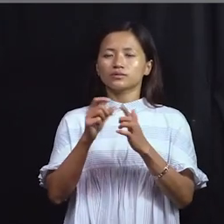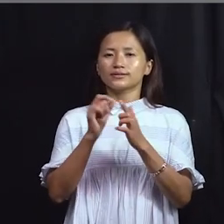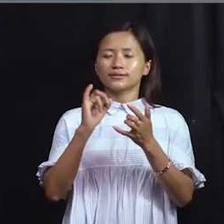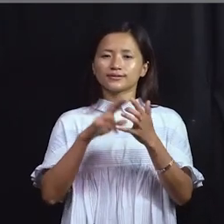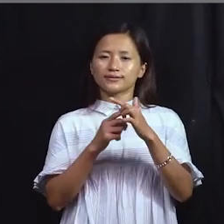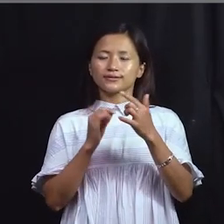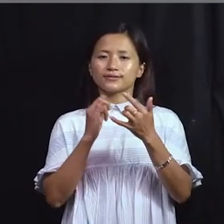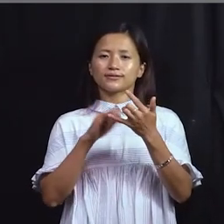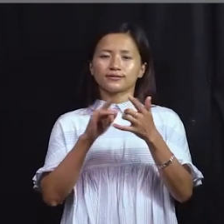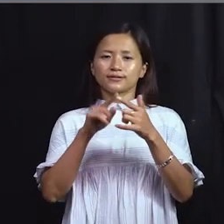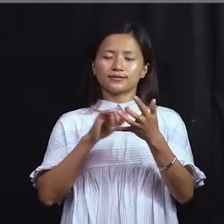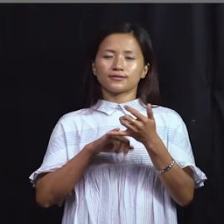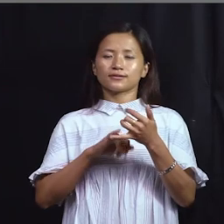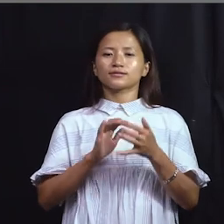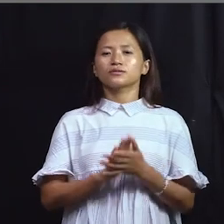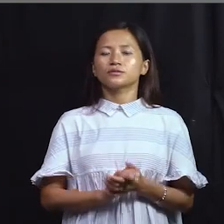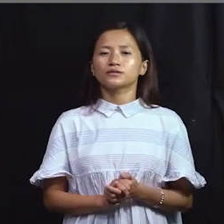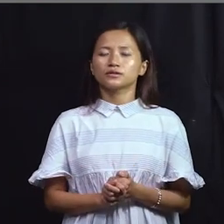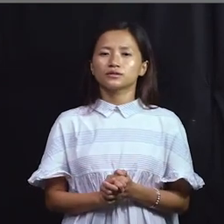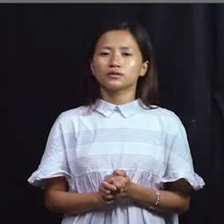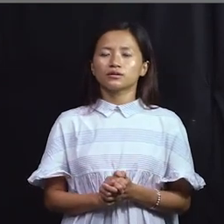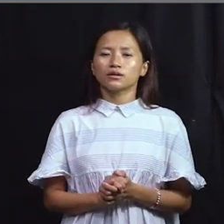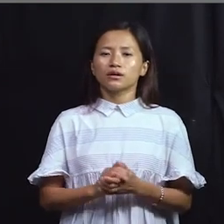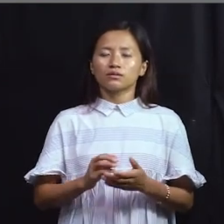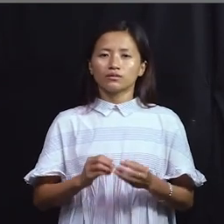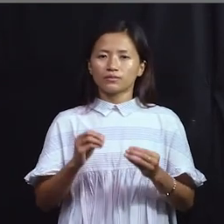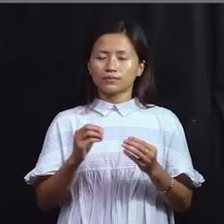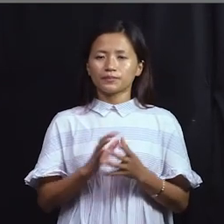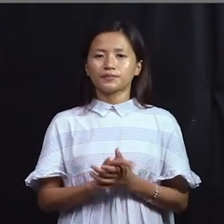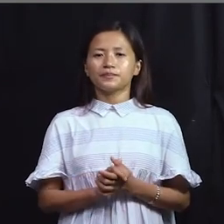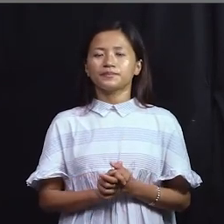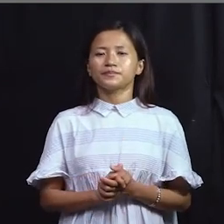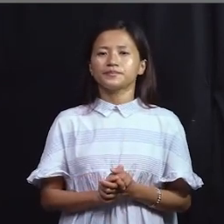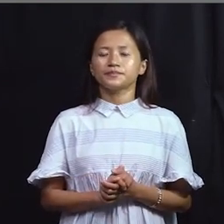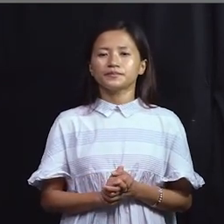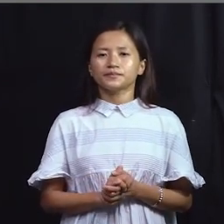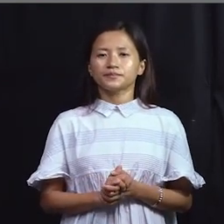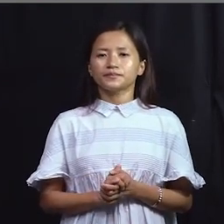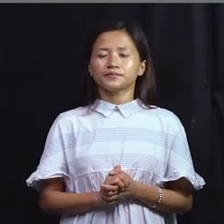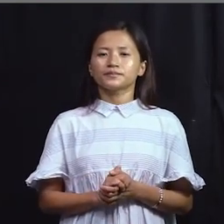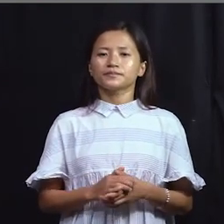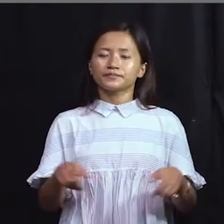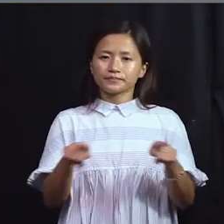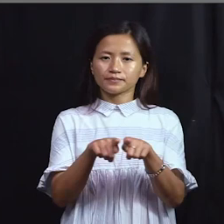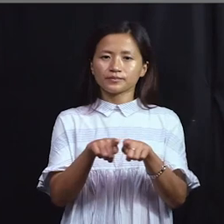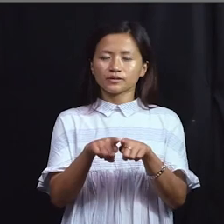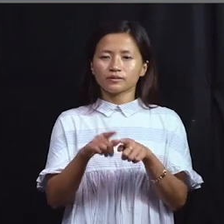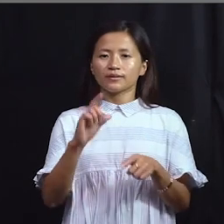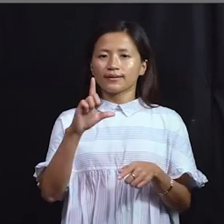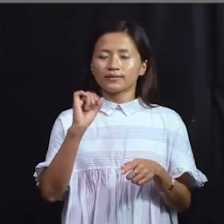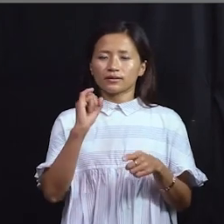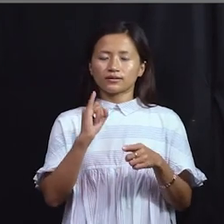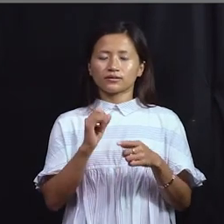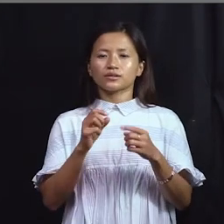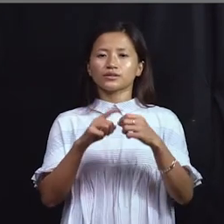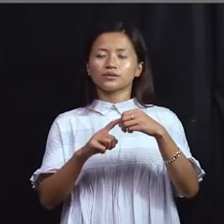Heavy taxation can be imposed on the production of harmful products like liquor